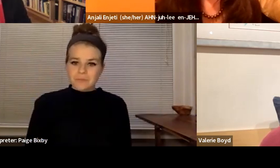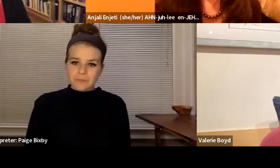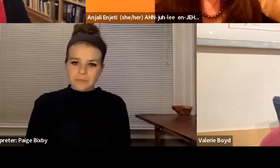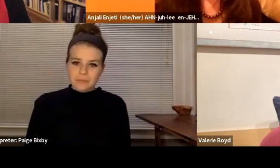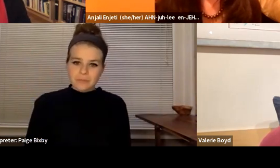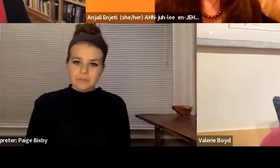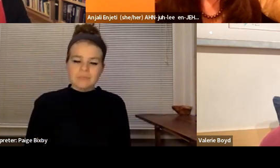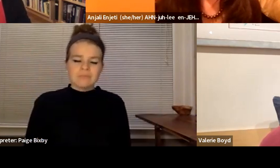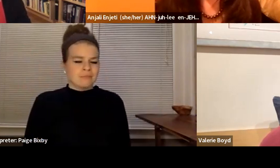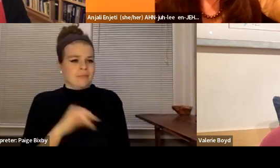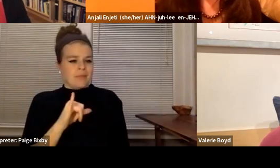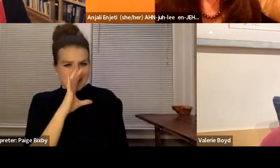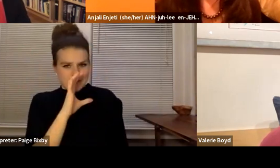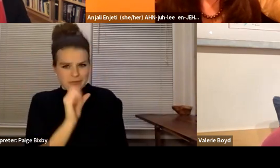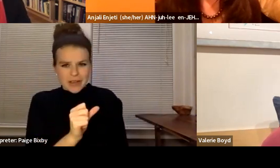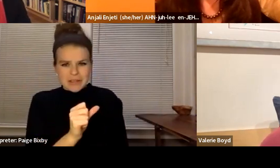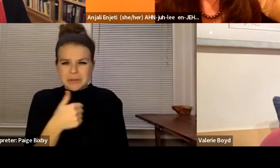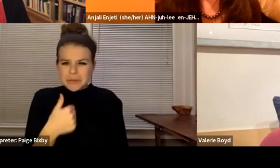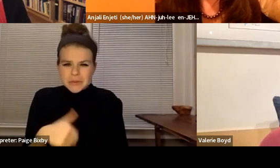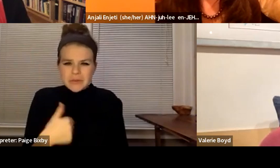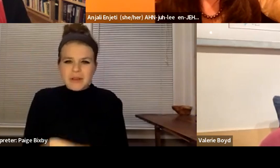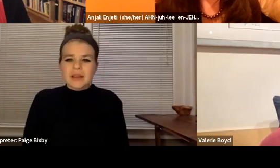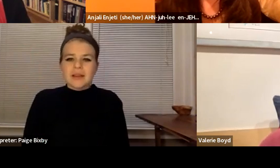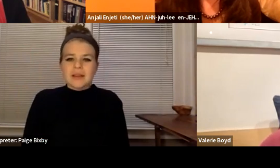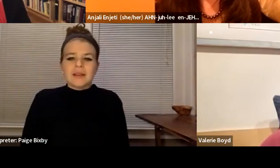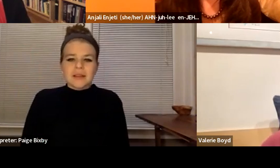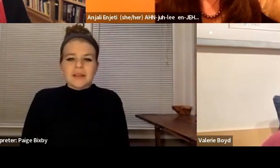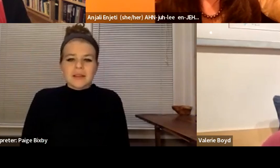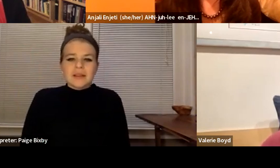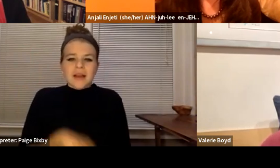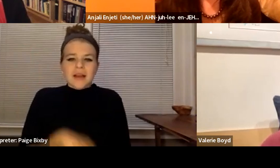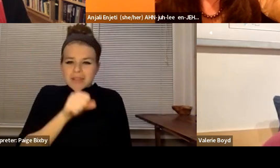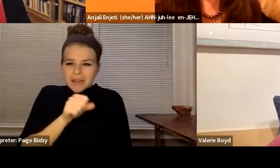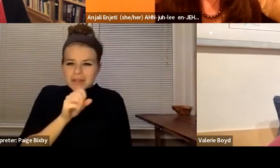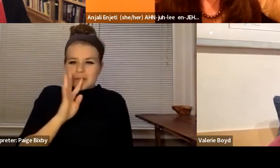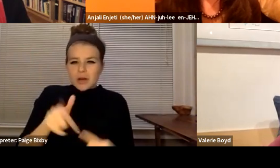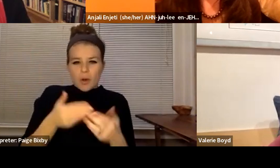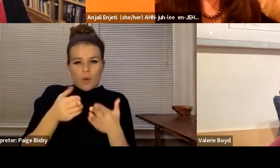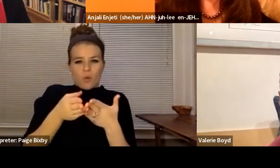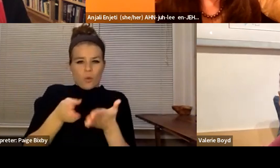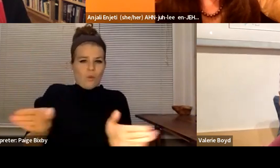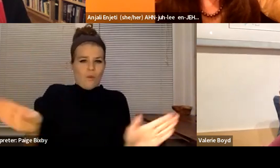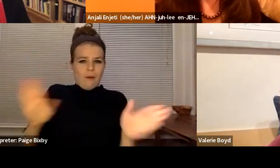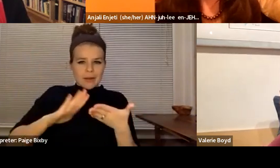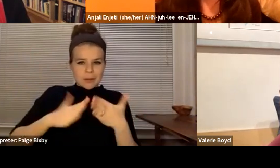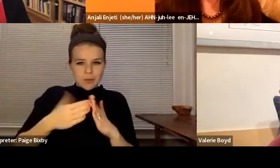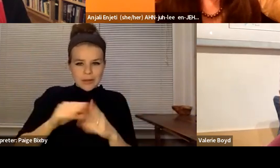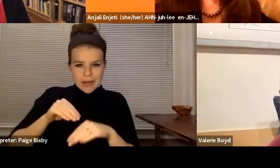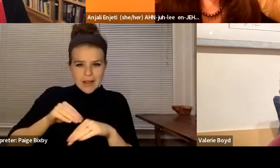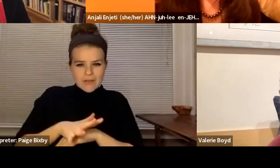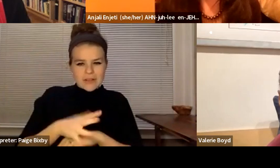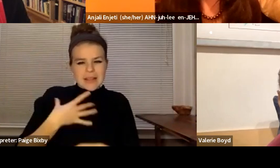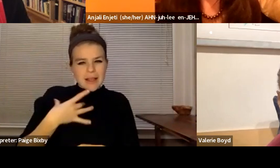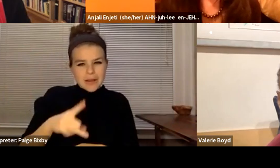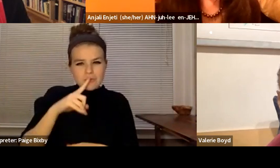That is fascinating. Well, I'd love to drill, we talked sort of about that wider community of influence, and I'd like to drill in a little bit deeper on sort of